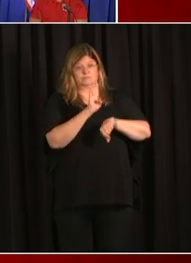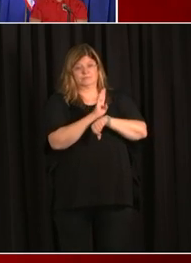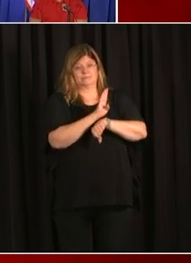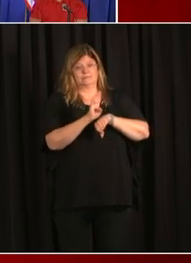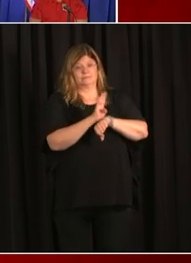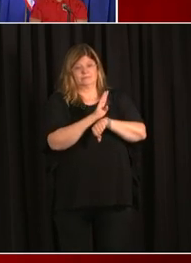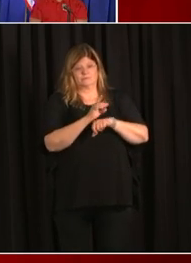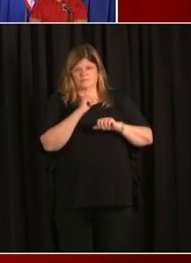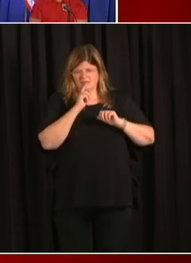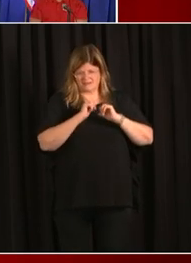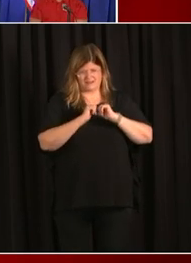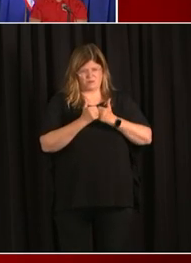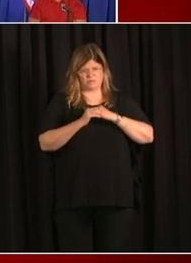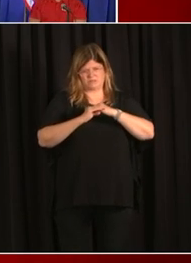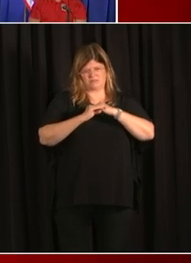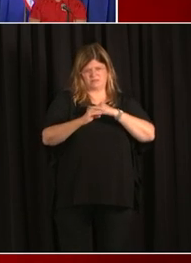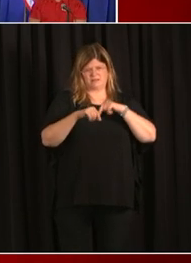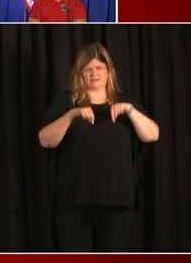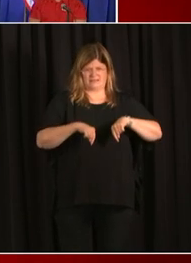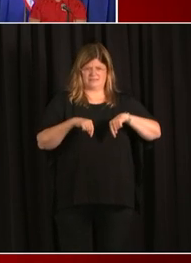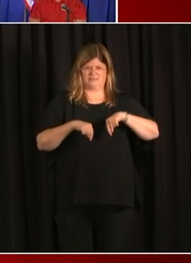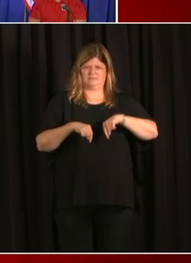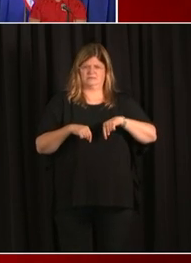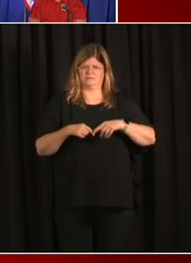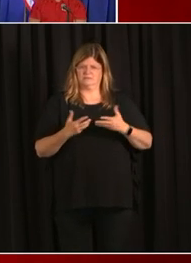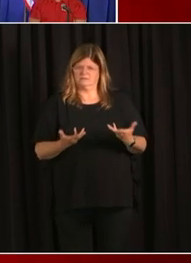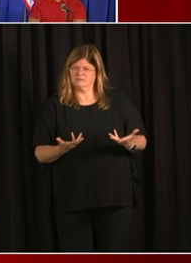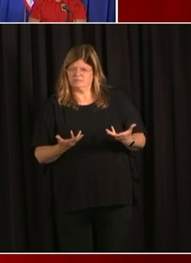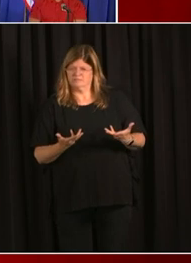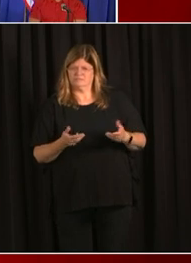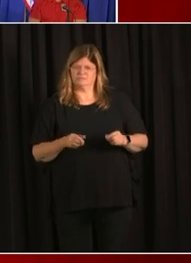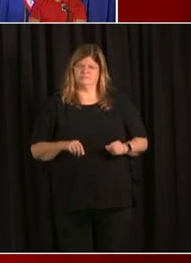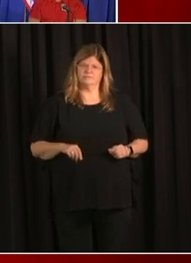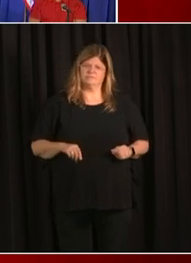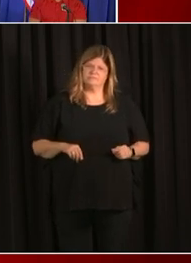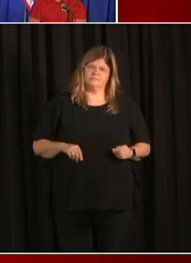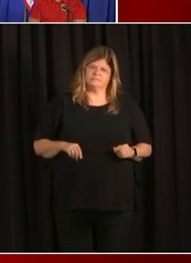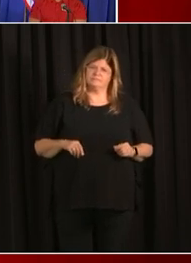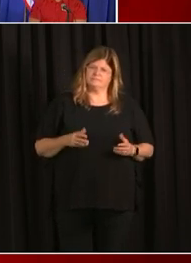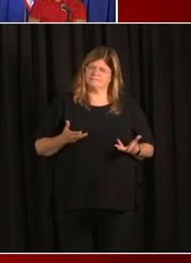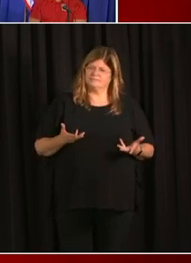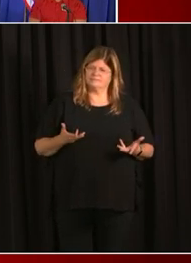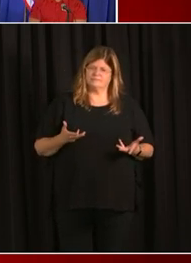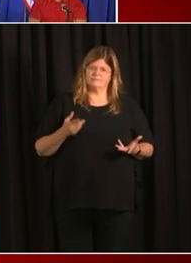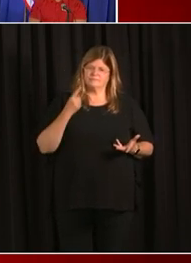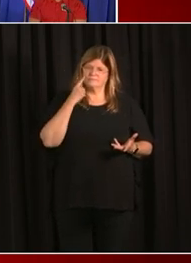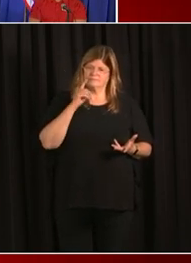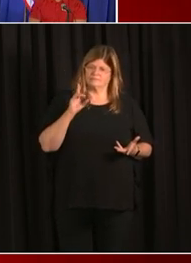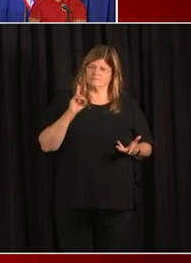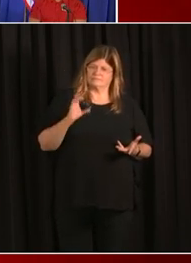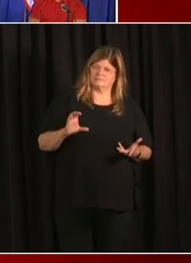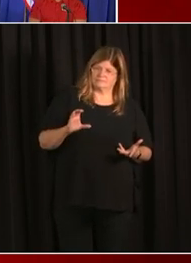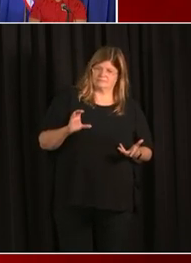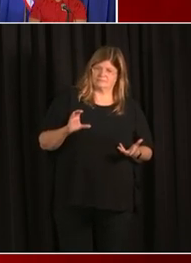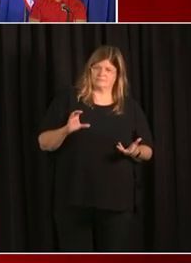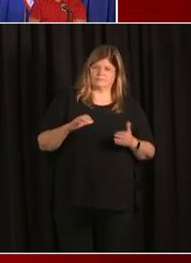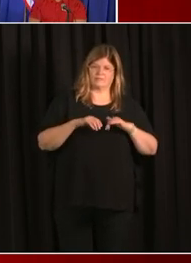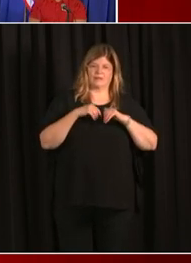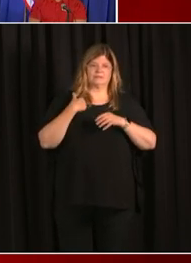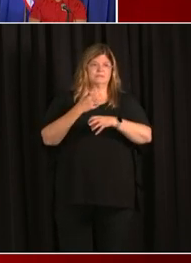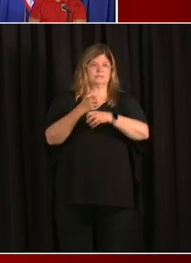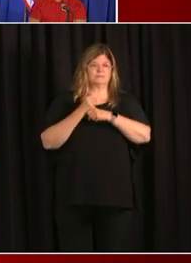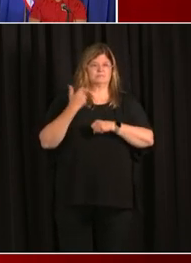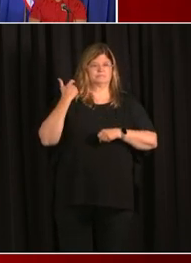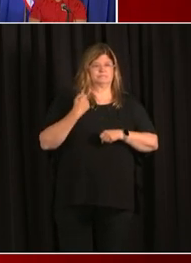how sustainable is this form of relief for the district as far as how long we can be giving these grants?